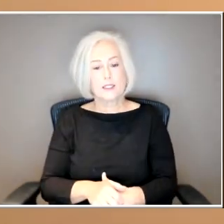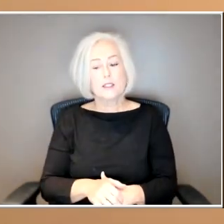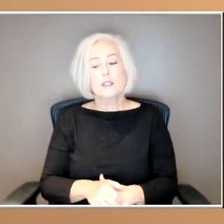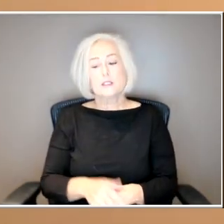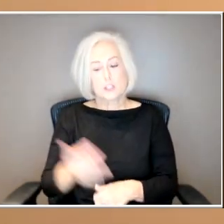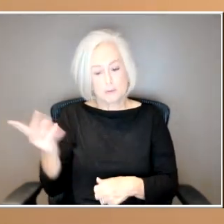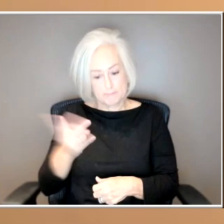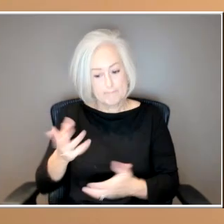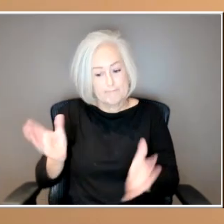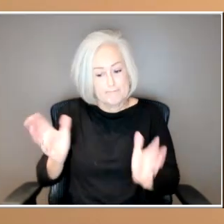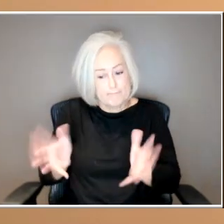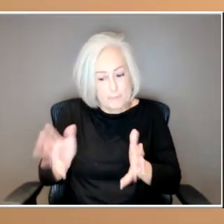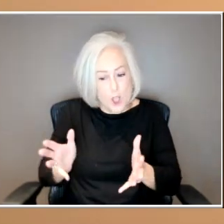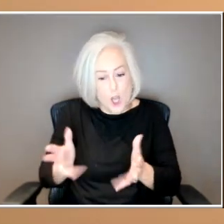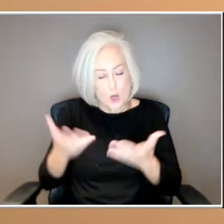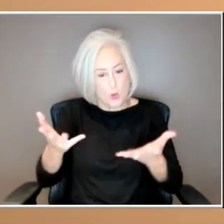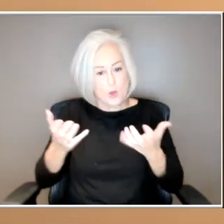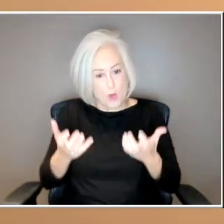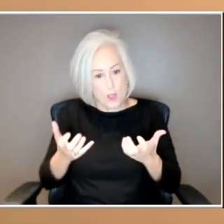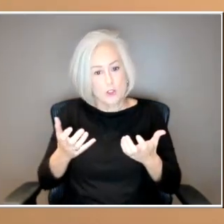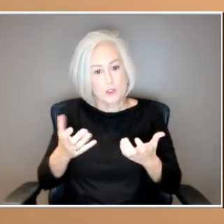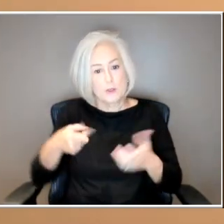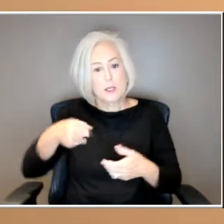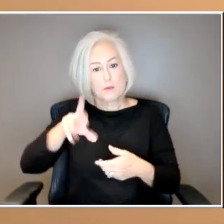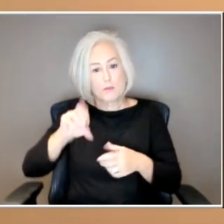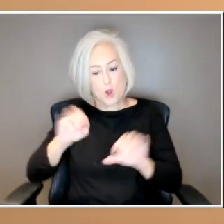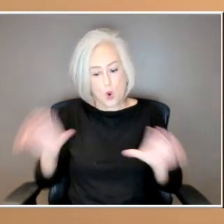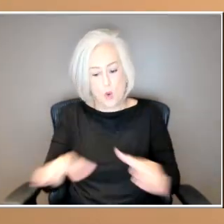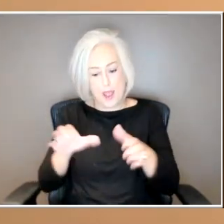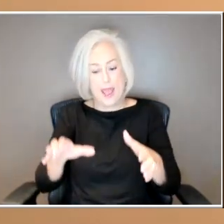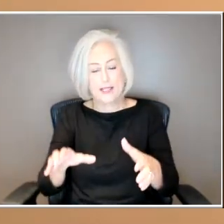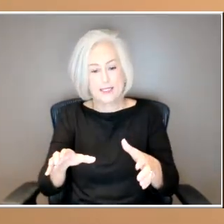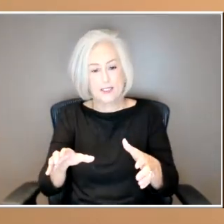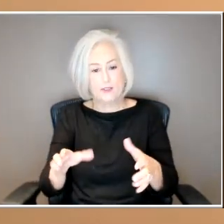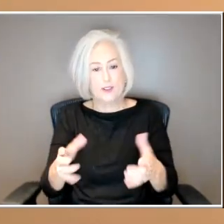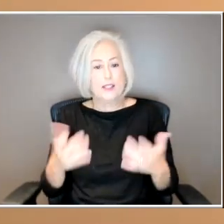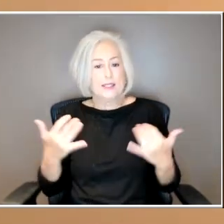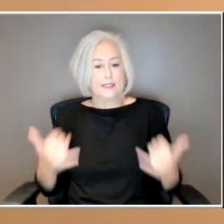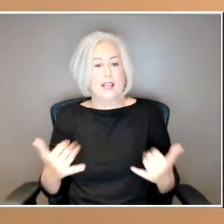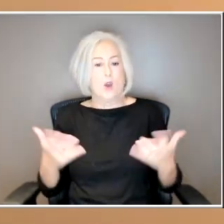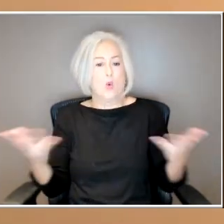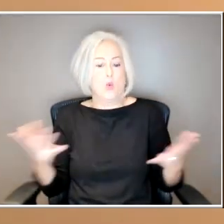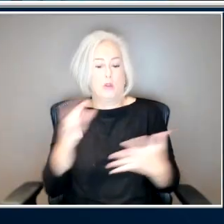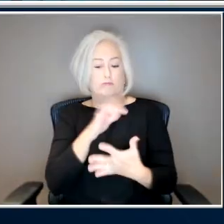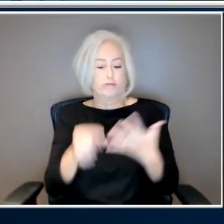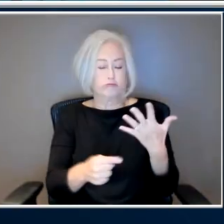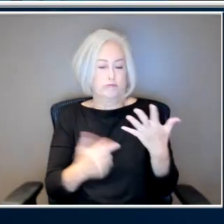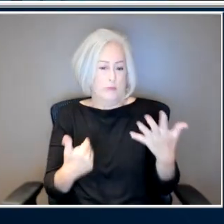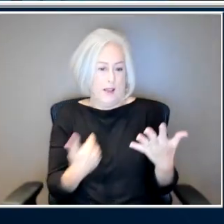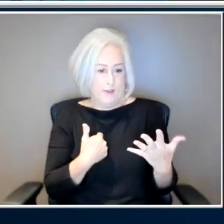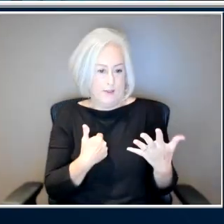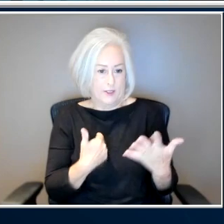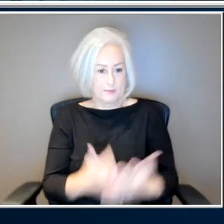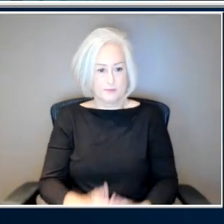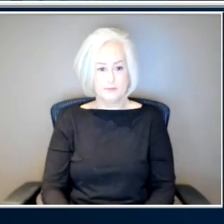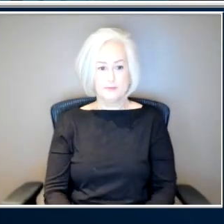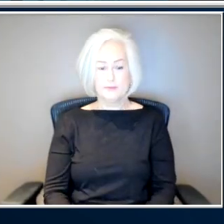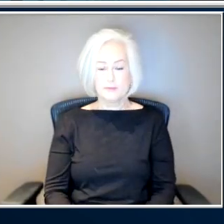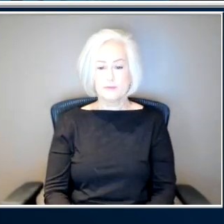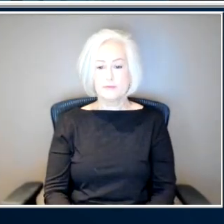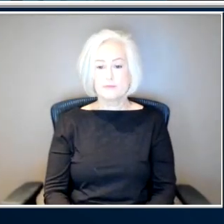we want you to be proactive in some way, shape, and form. Let's open the door to having that discussion. So how long has